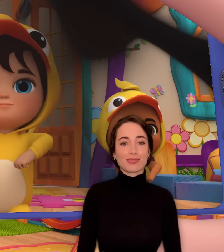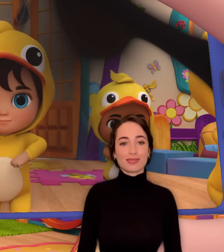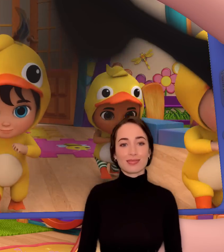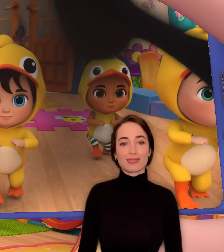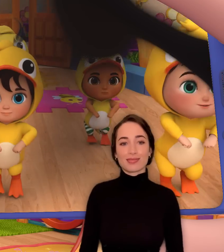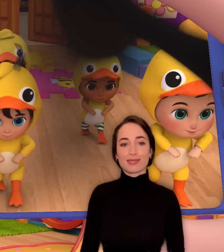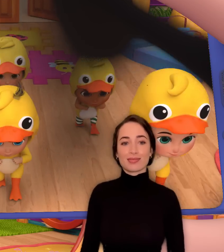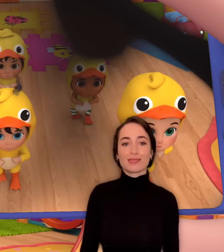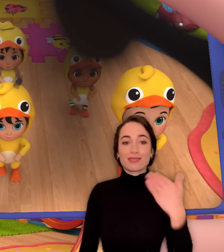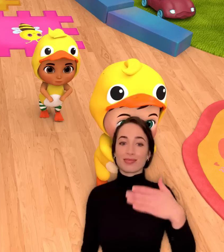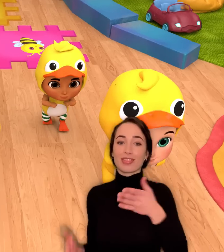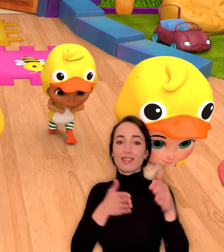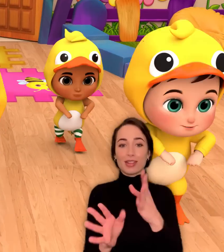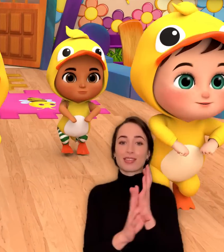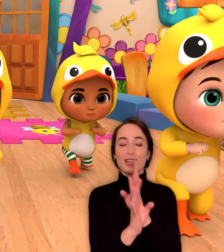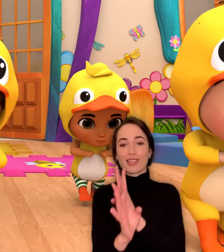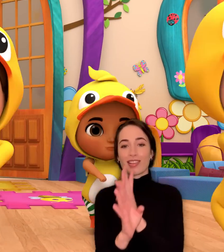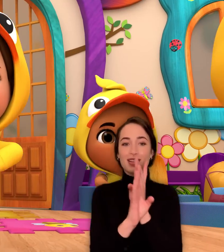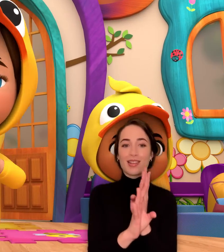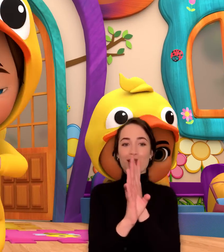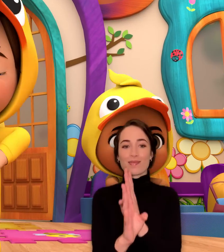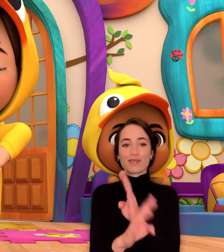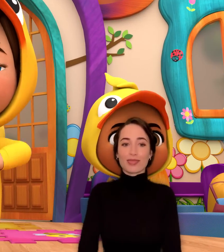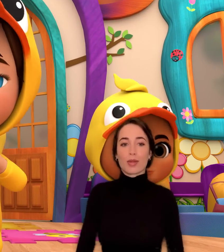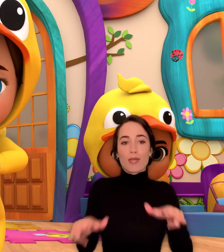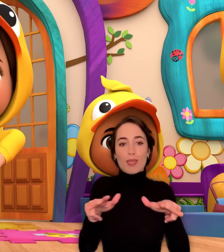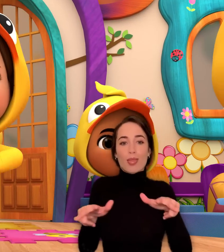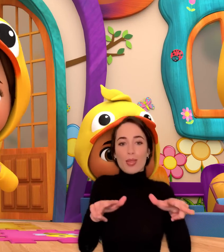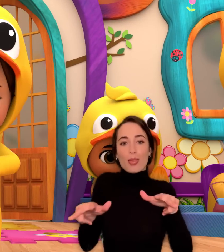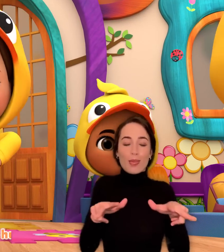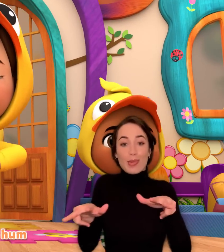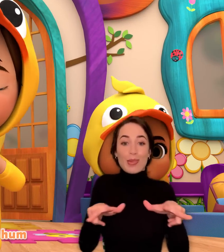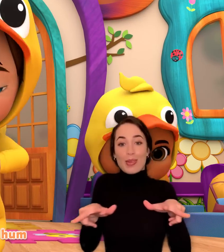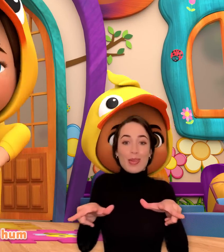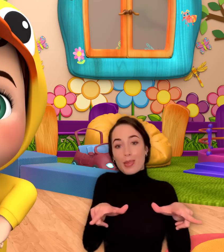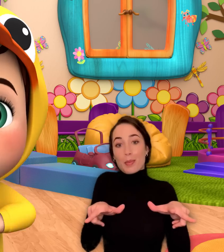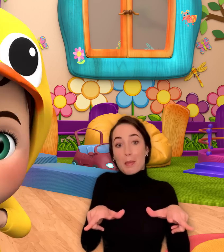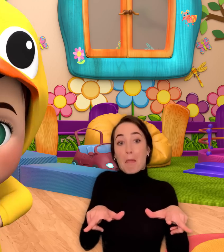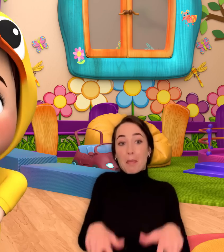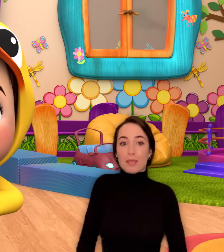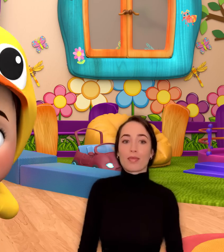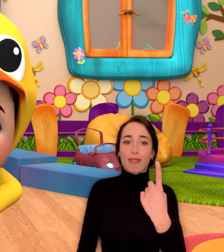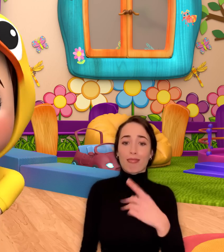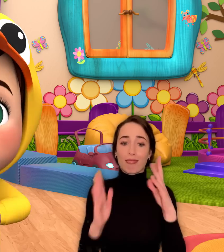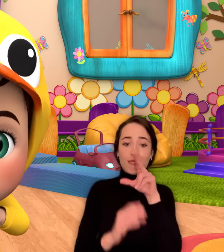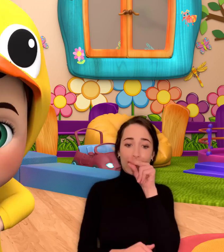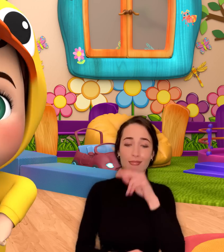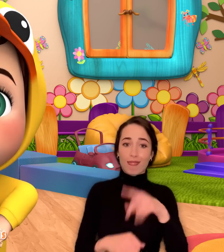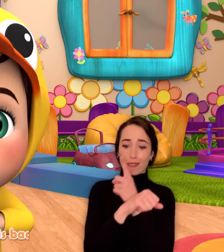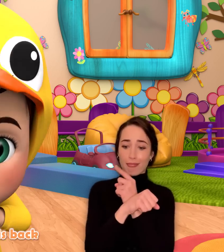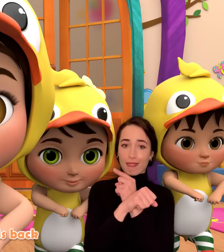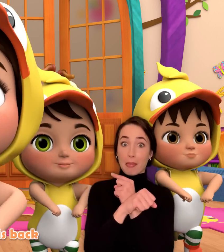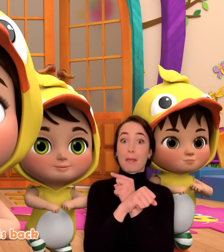quack home by the river they would come wble Wubble wble Wubble ho hum but the one that